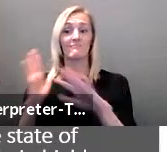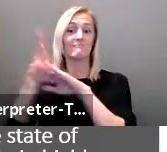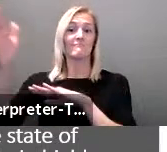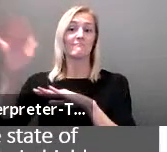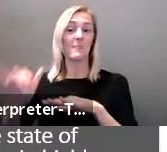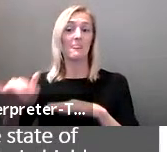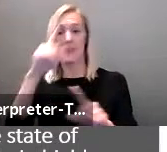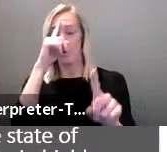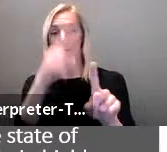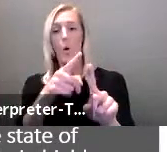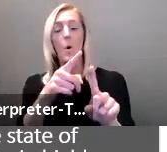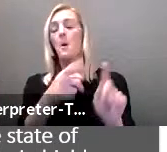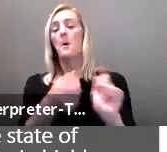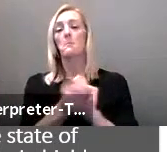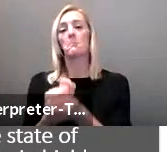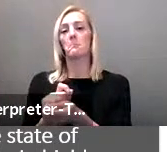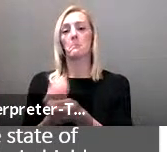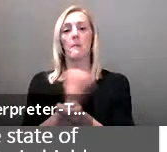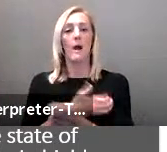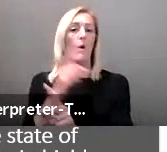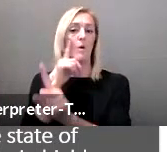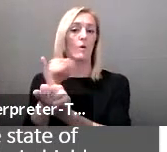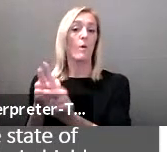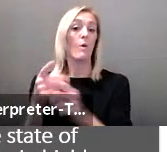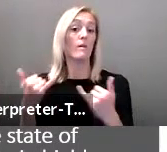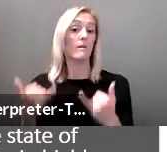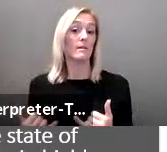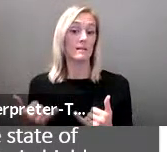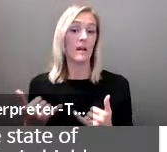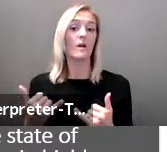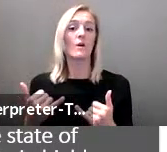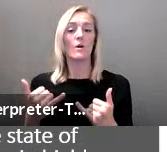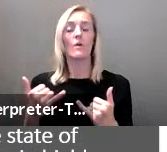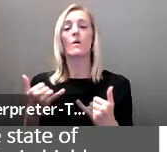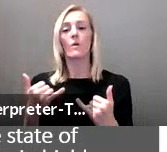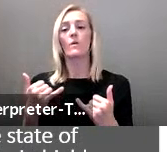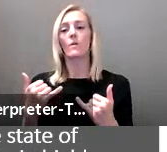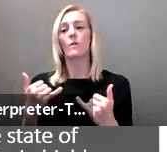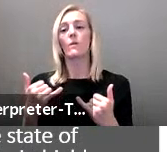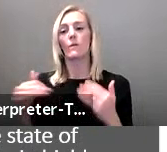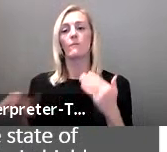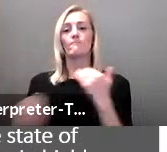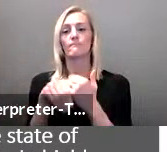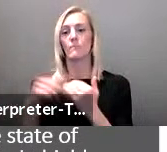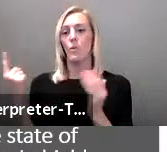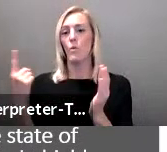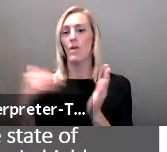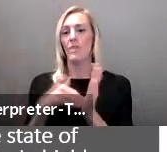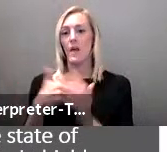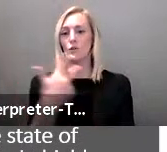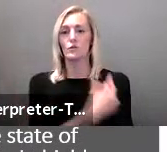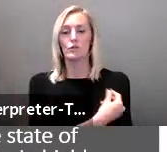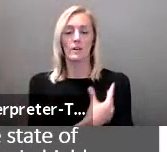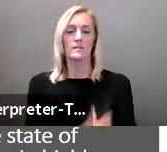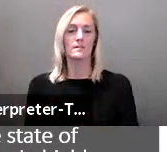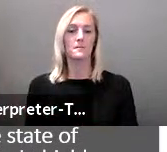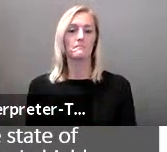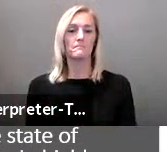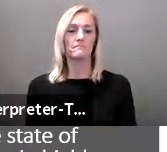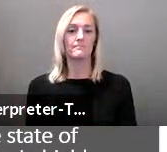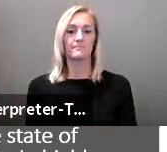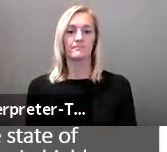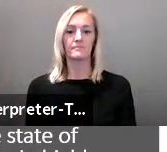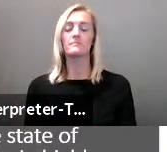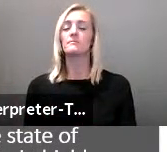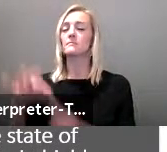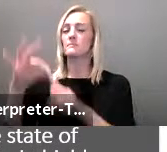we've recalibrated, and now our goal is an additional 1,000 shots in the arm. And especially with our youth